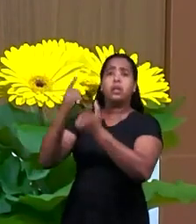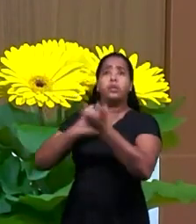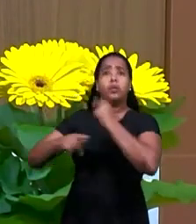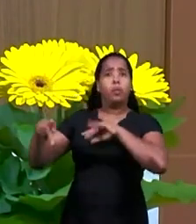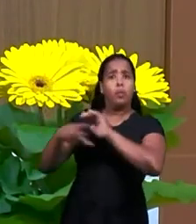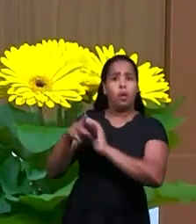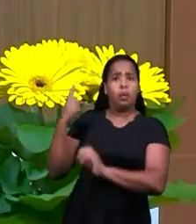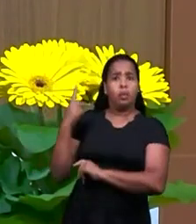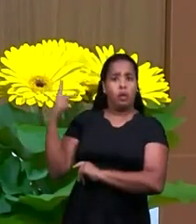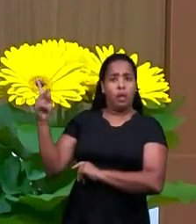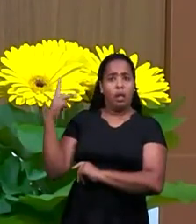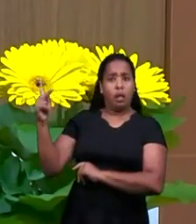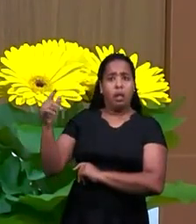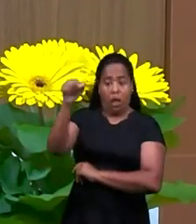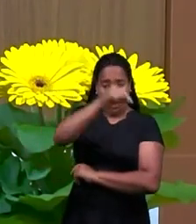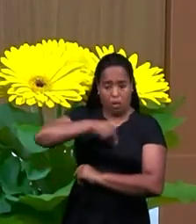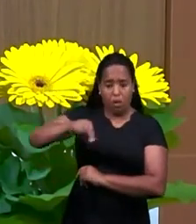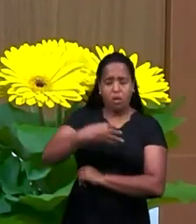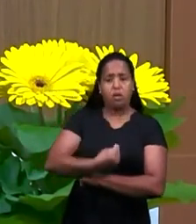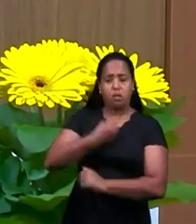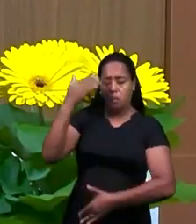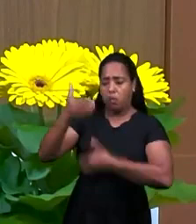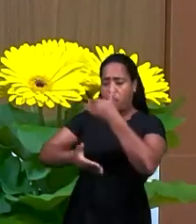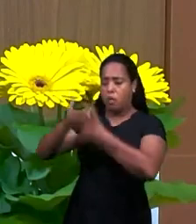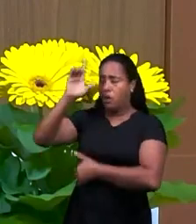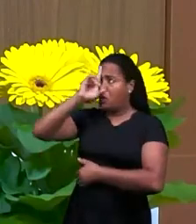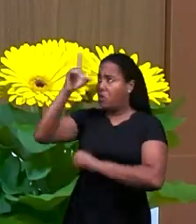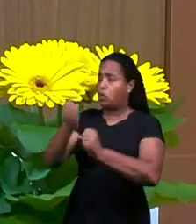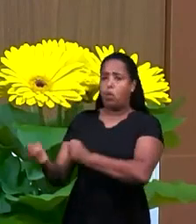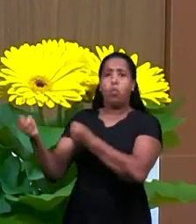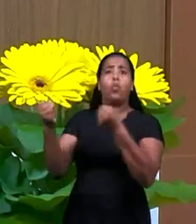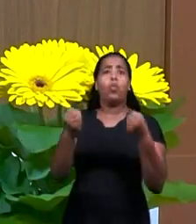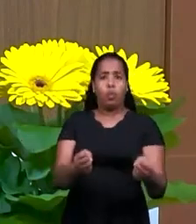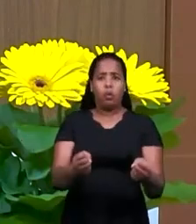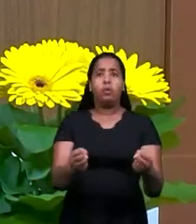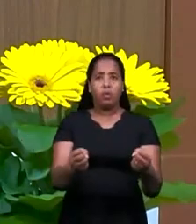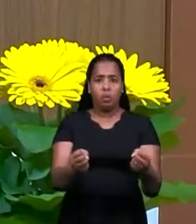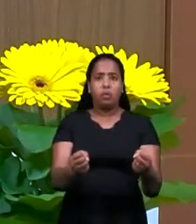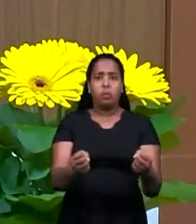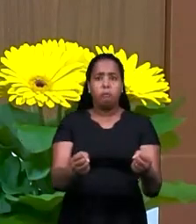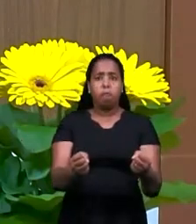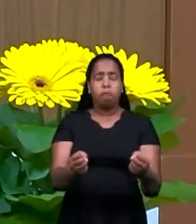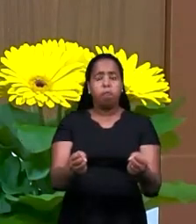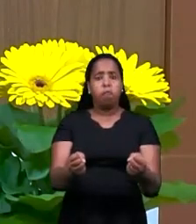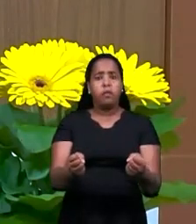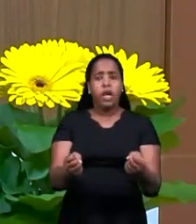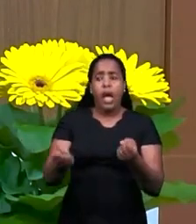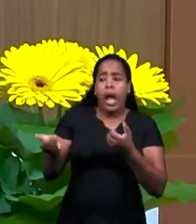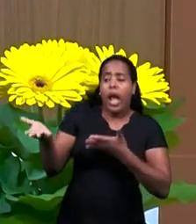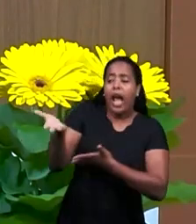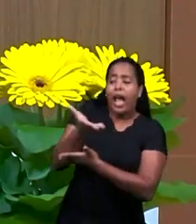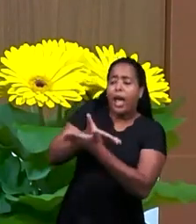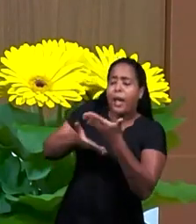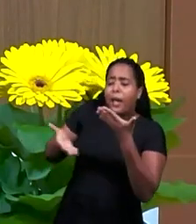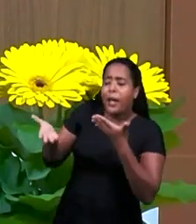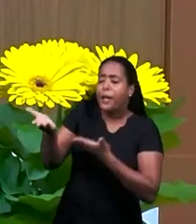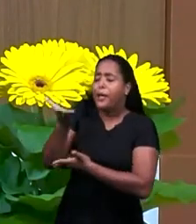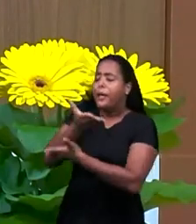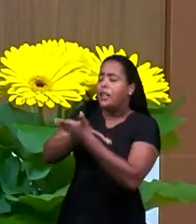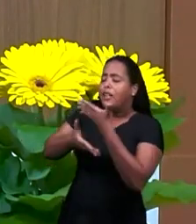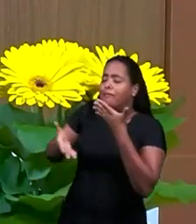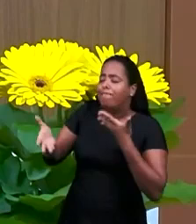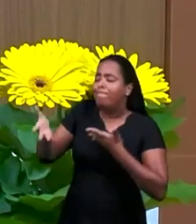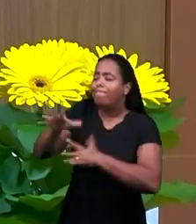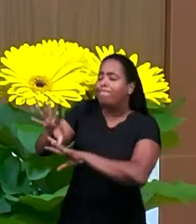when we enter into the presence of the Almighty and participating in the elements which are